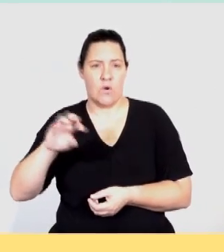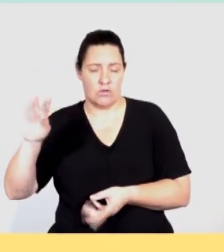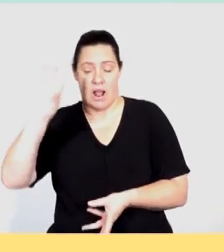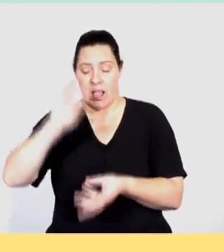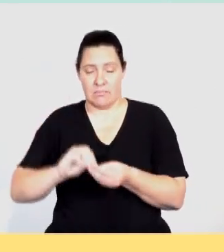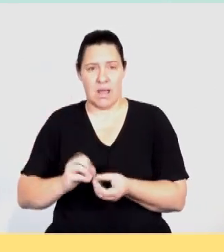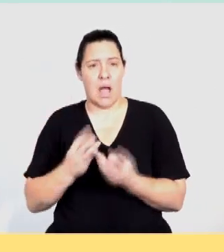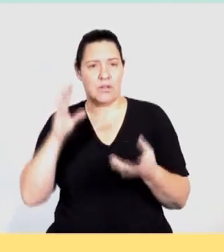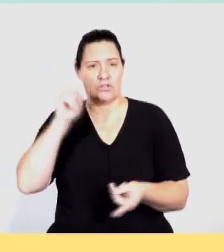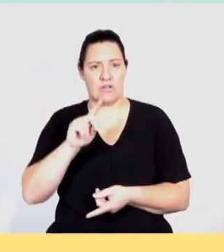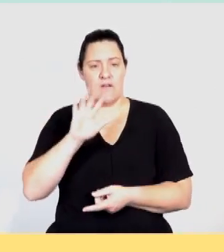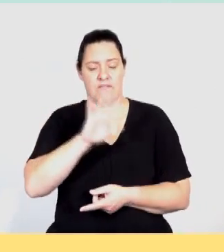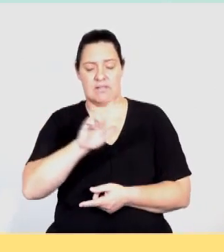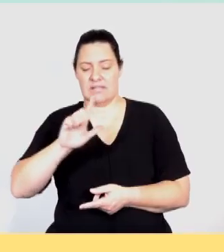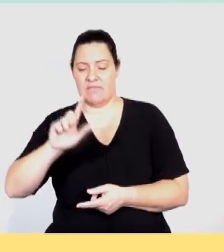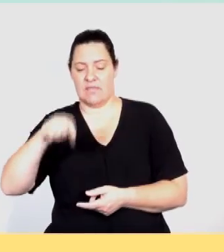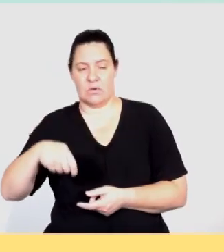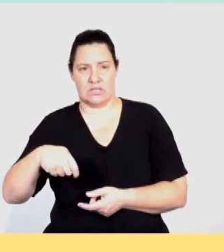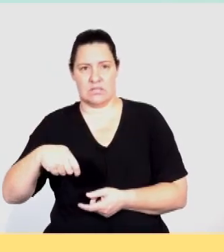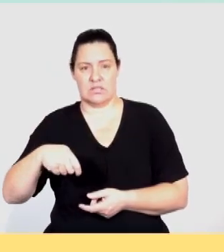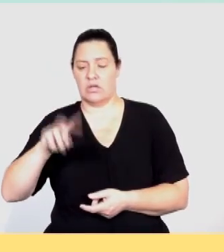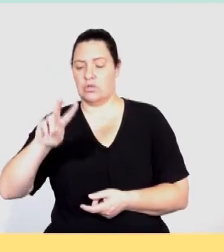get an amount which is